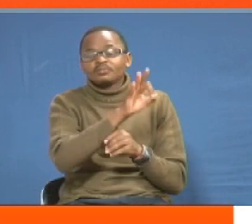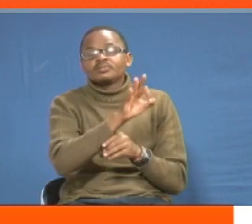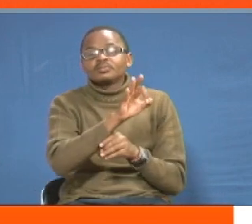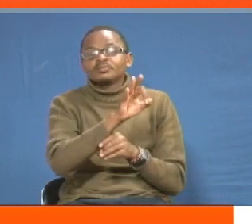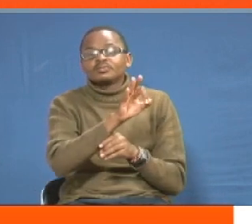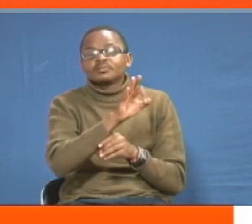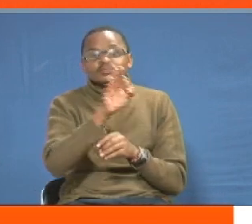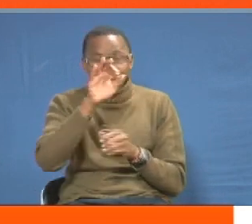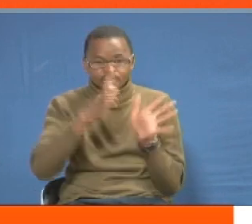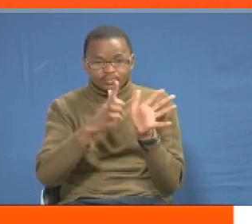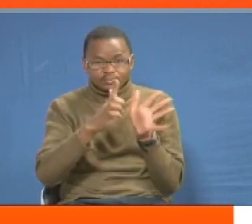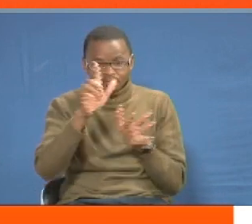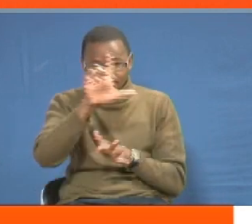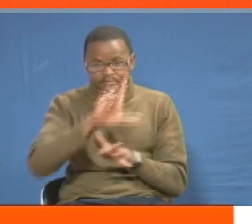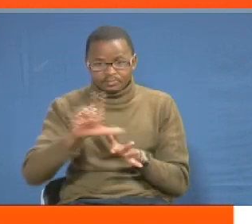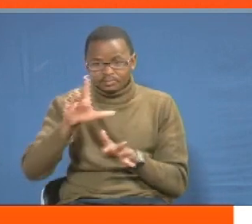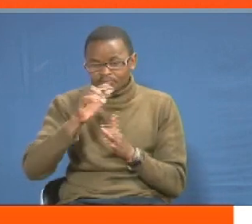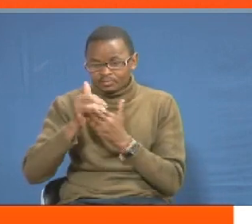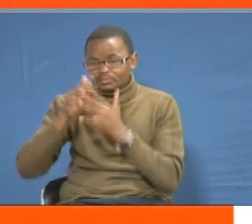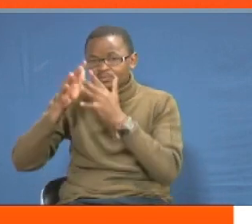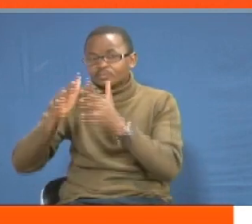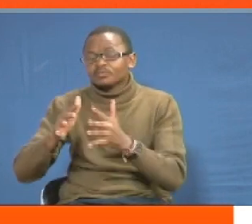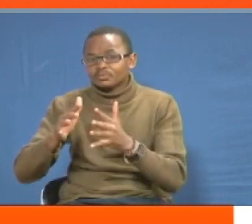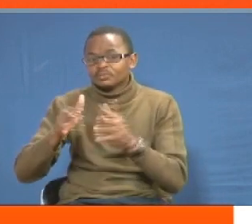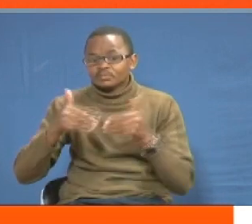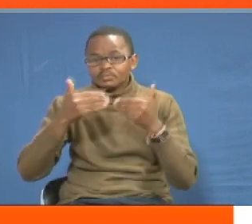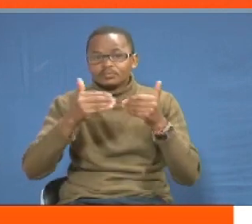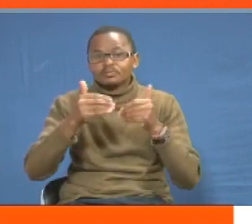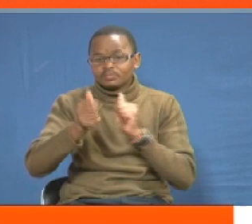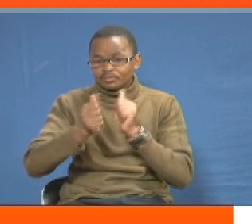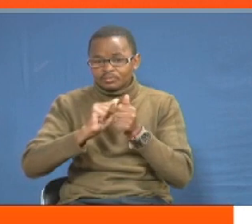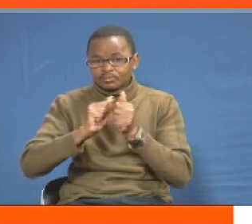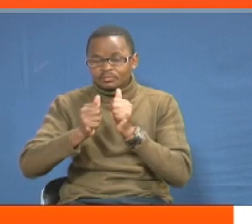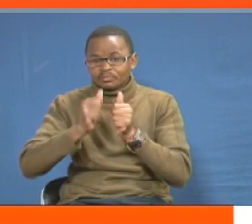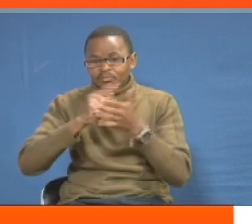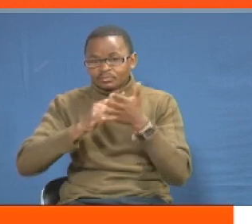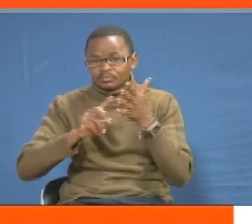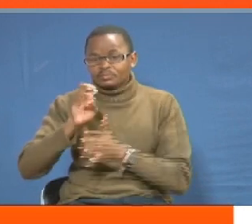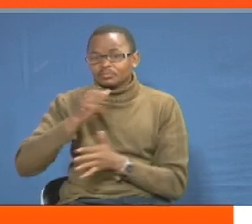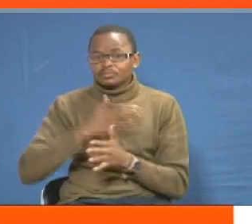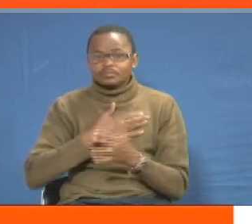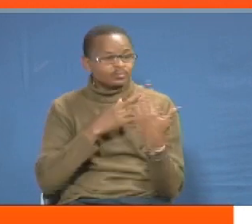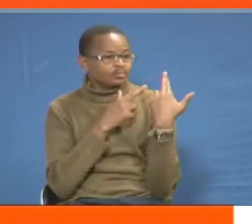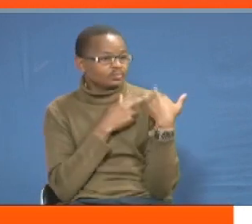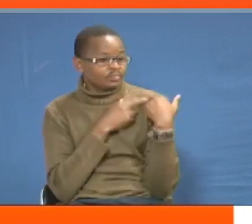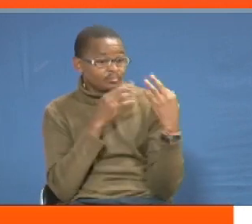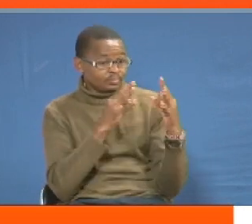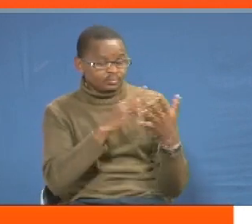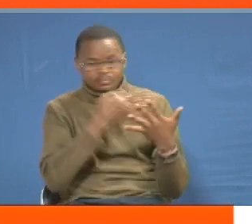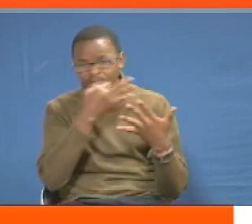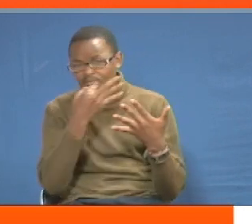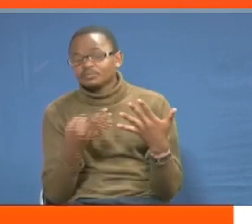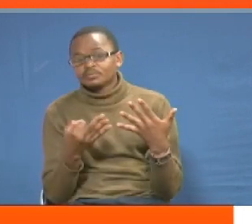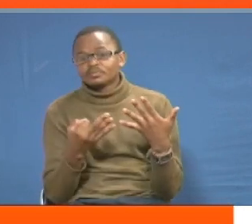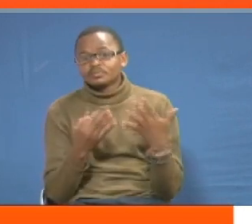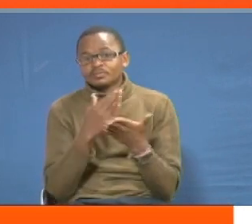if I'm a local leader, I'm attached to the provincial administration, what was my role? And if I